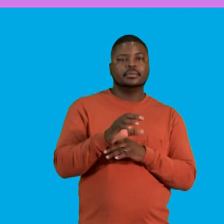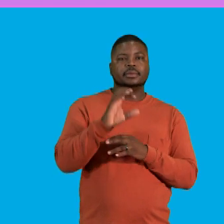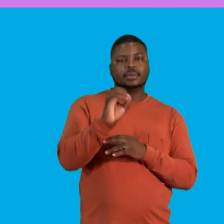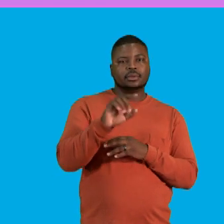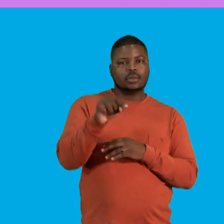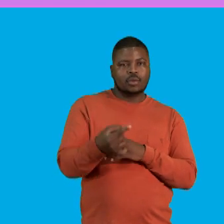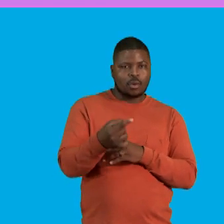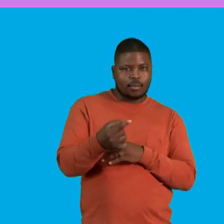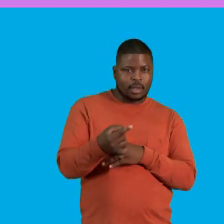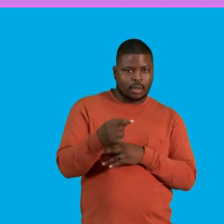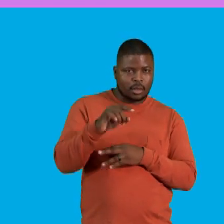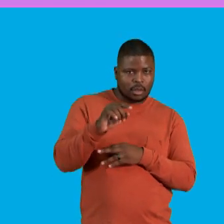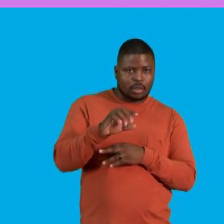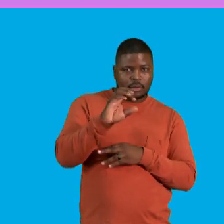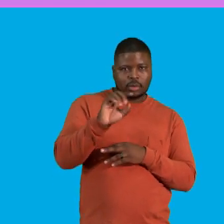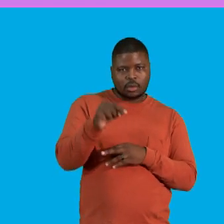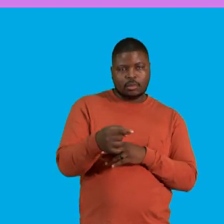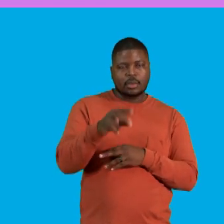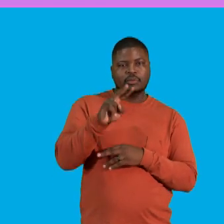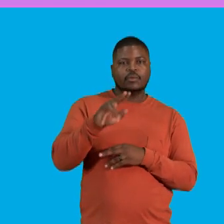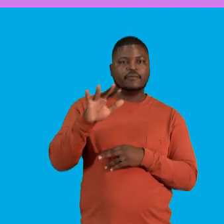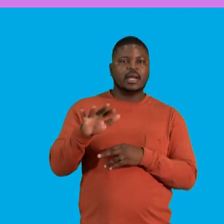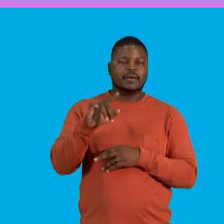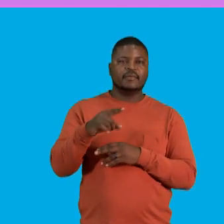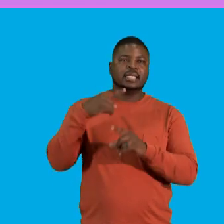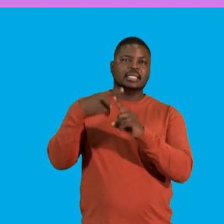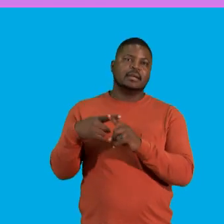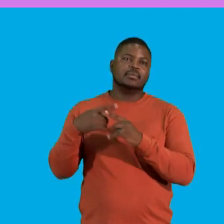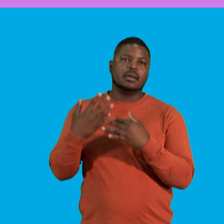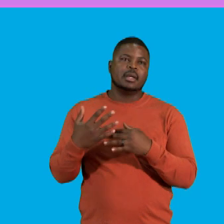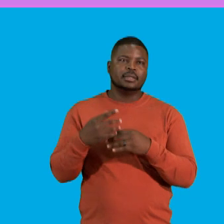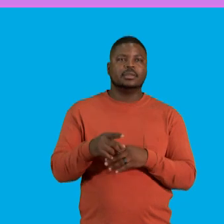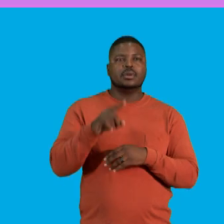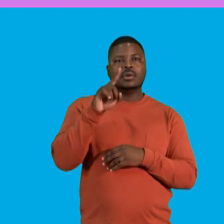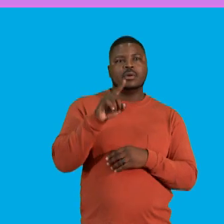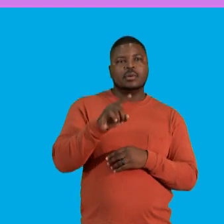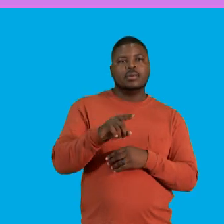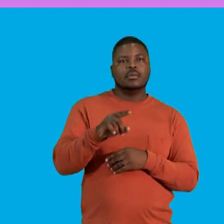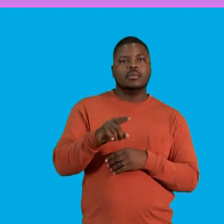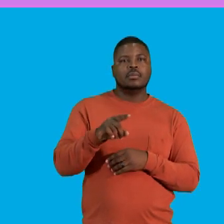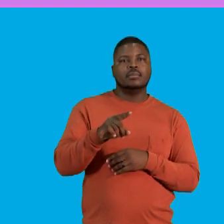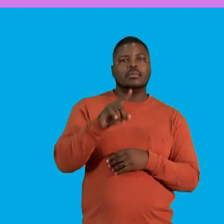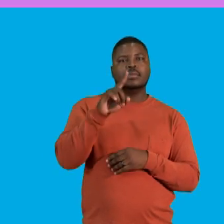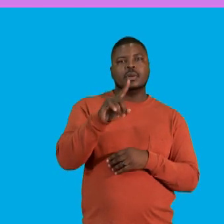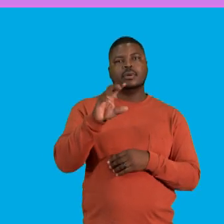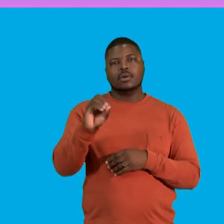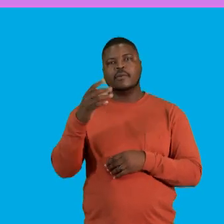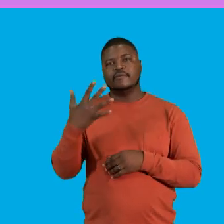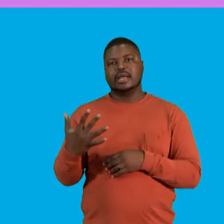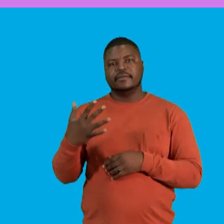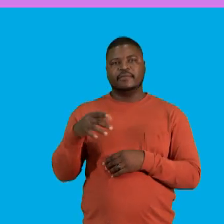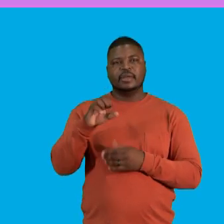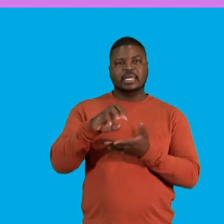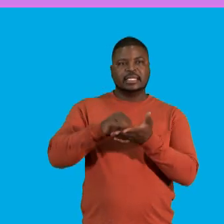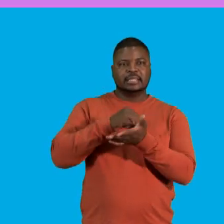25 multiplied by the number of SMSs sent during the off-peak, which is 105 SMSs. Always start with